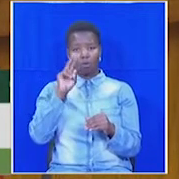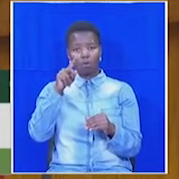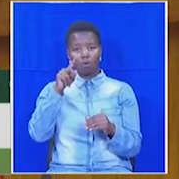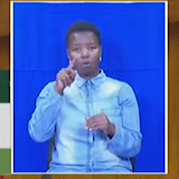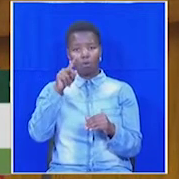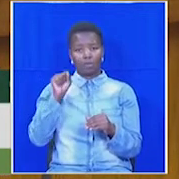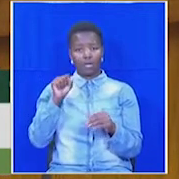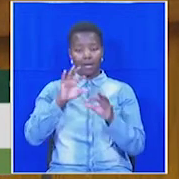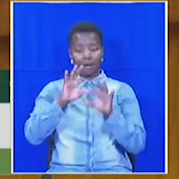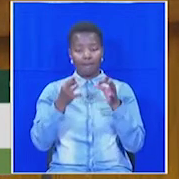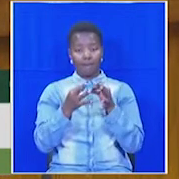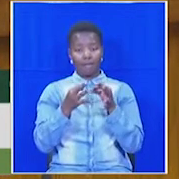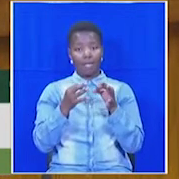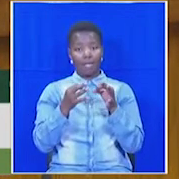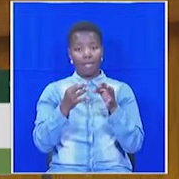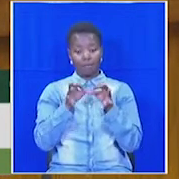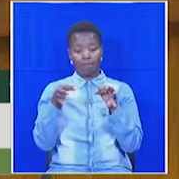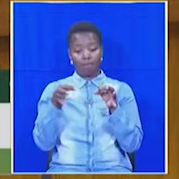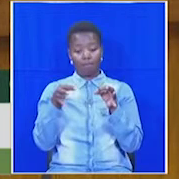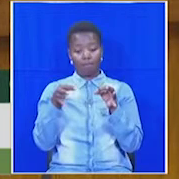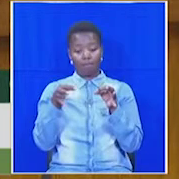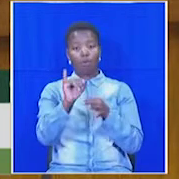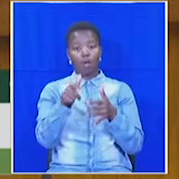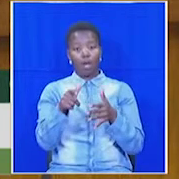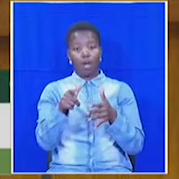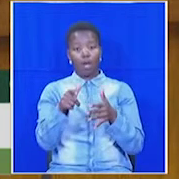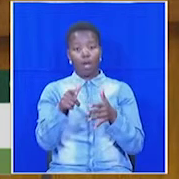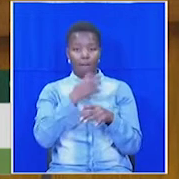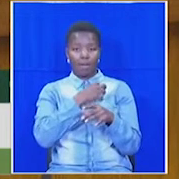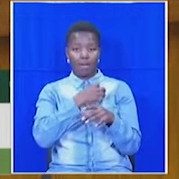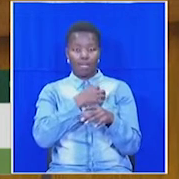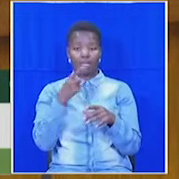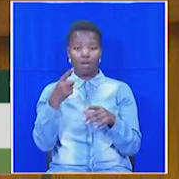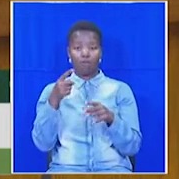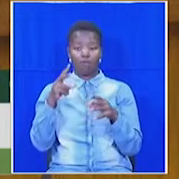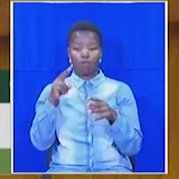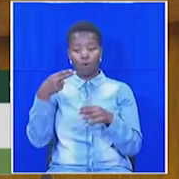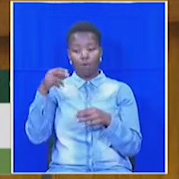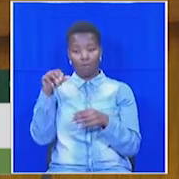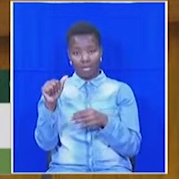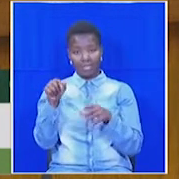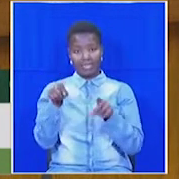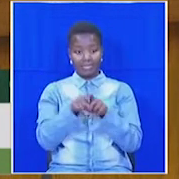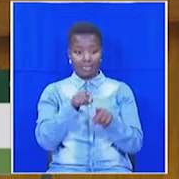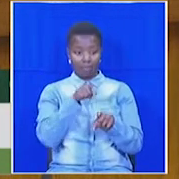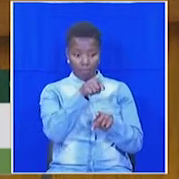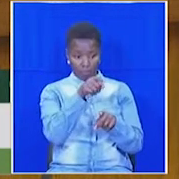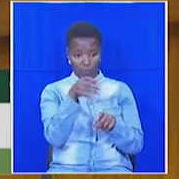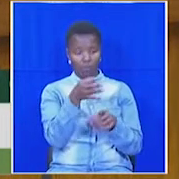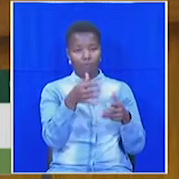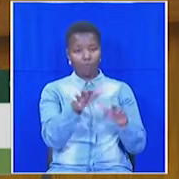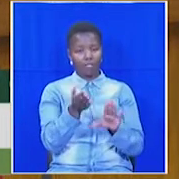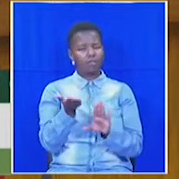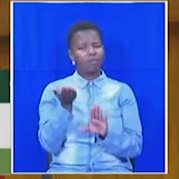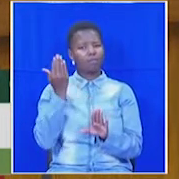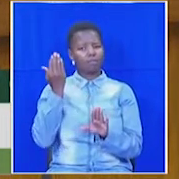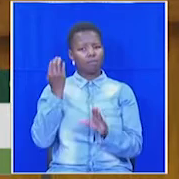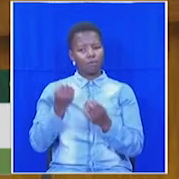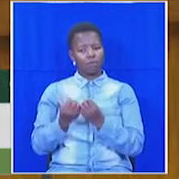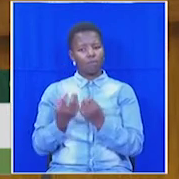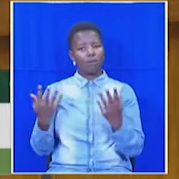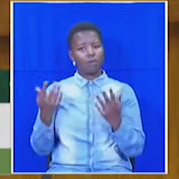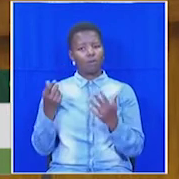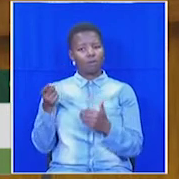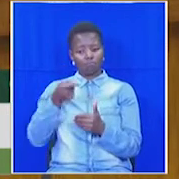your predecessor, now Minister of Home Affairs, and you, Minister. Before you, other men and women